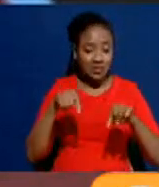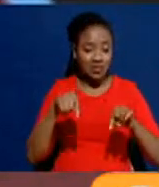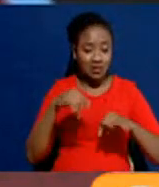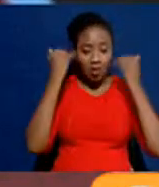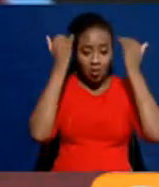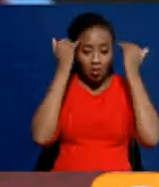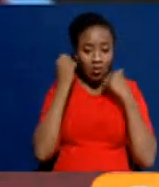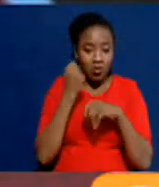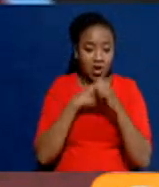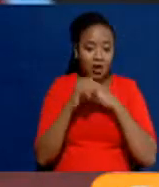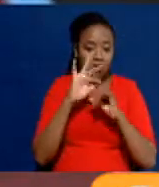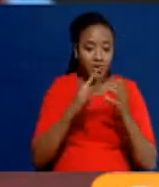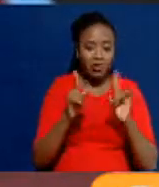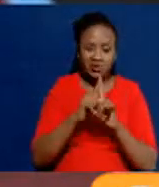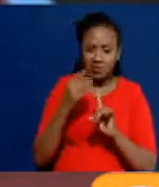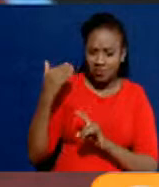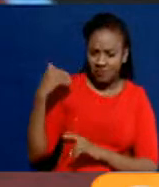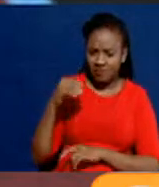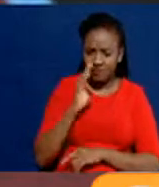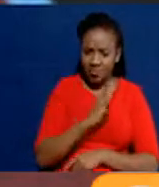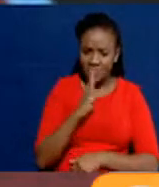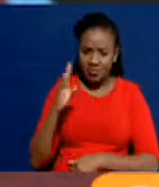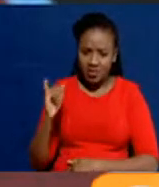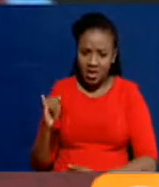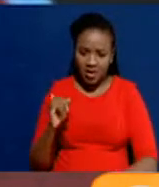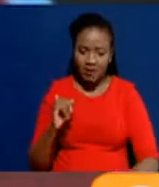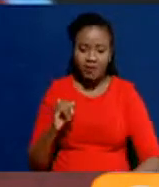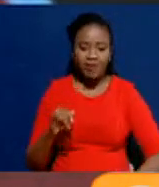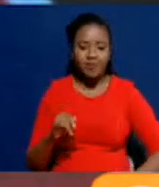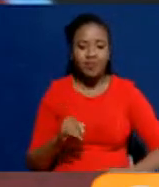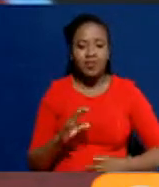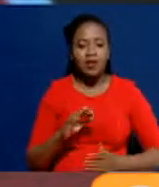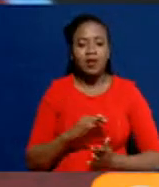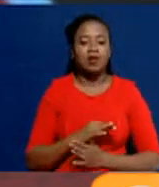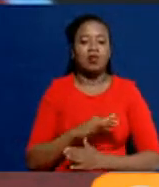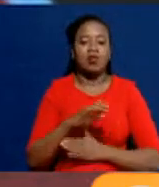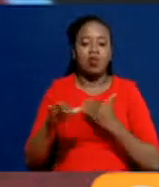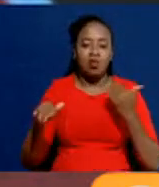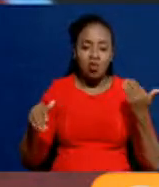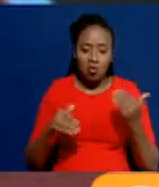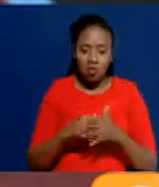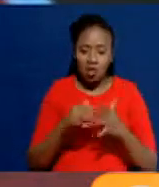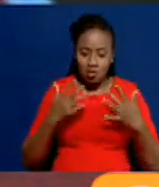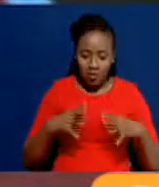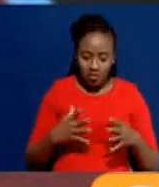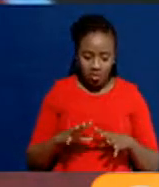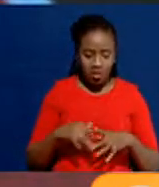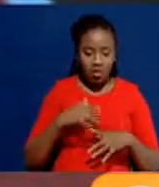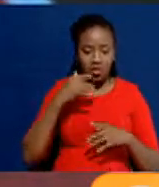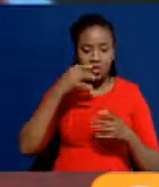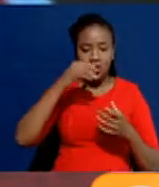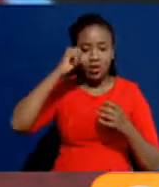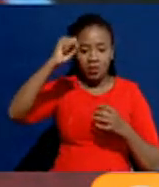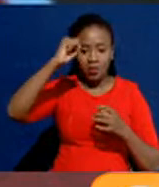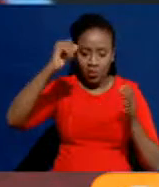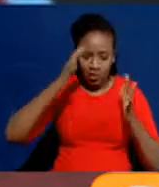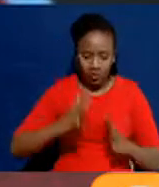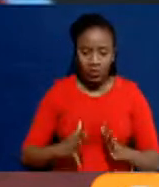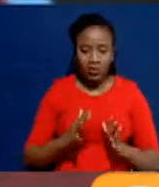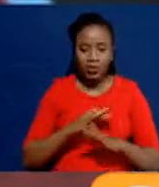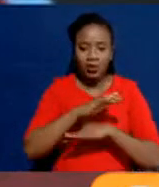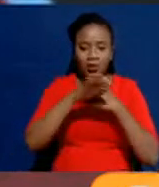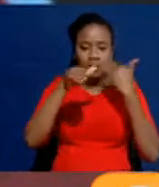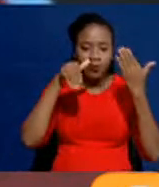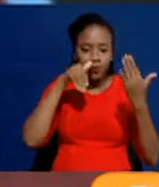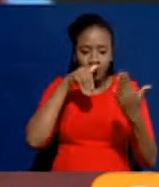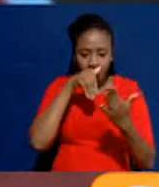like it did with the BBI case, it took everyone, to, especially the politicians and the parties to this case, to